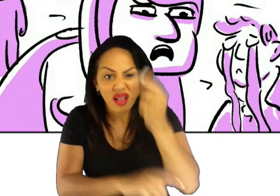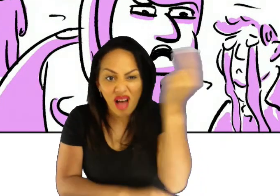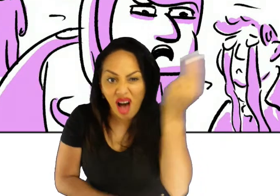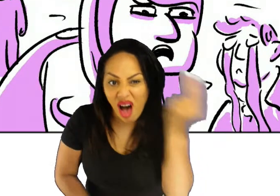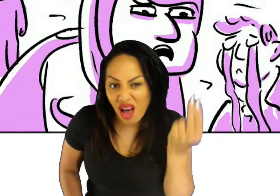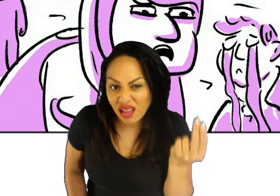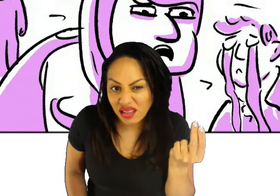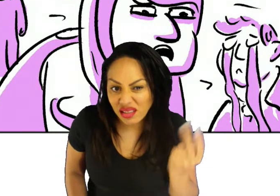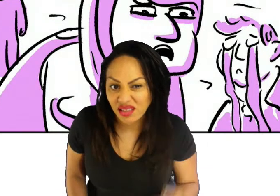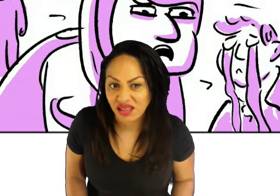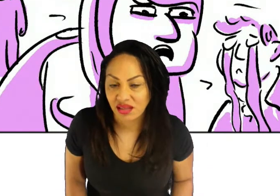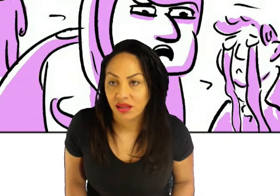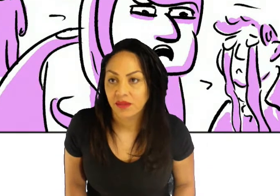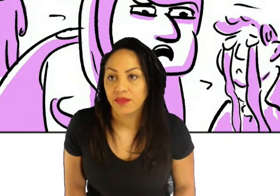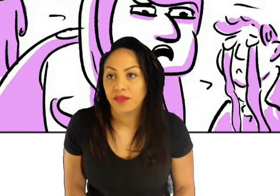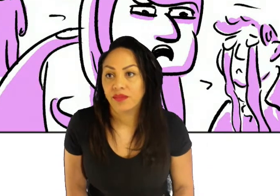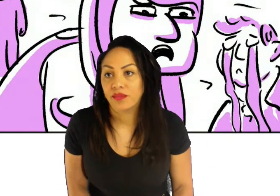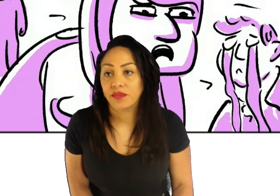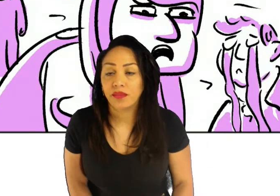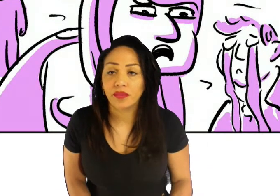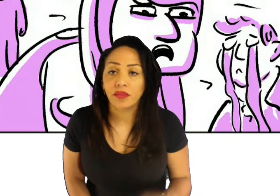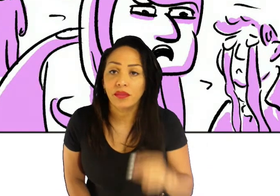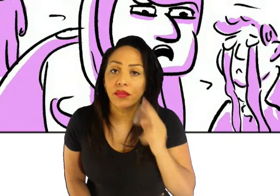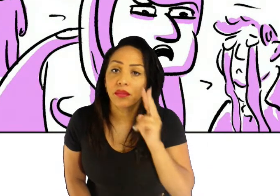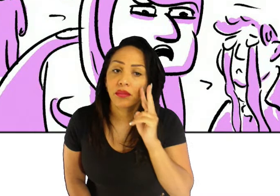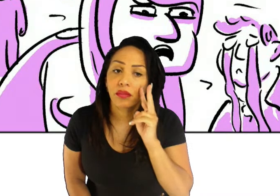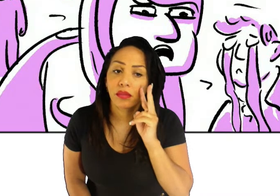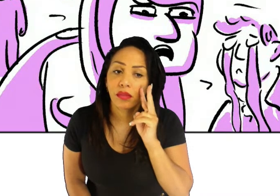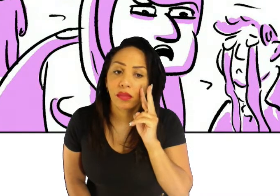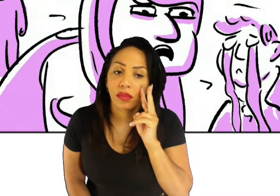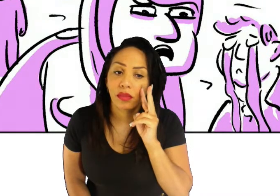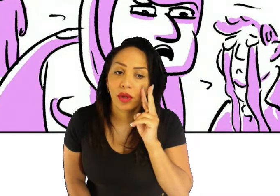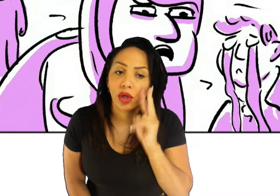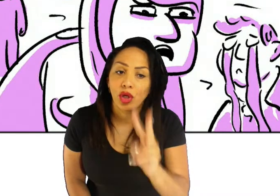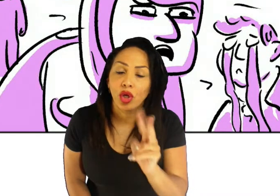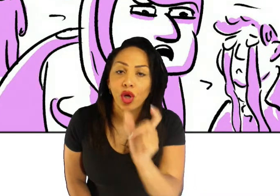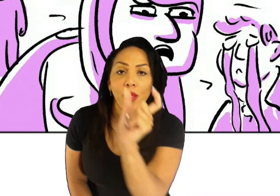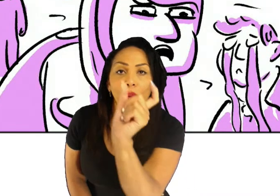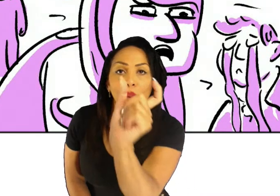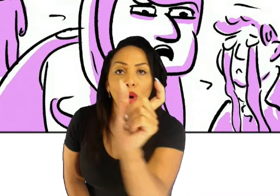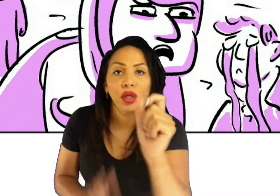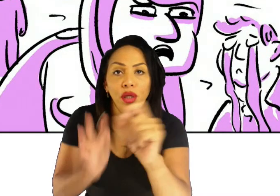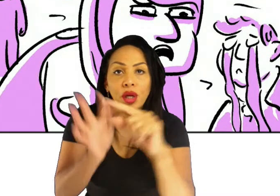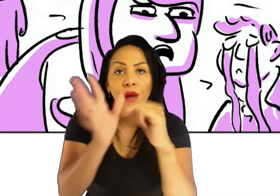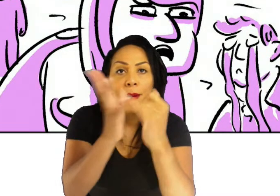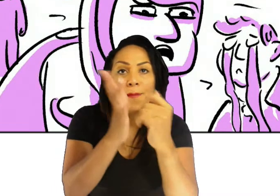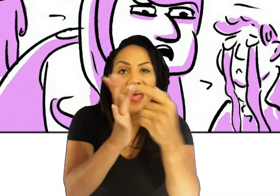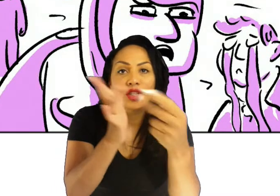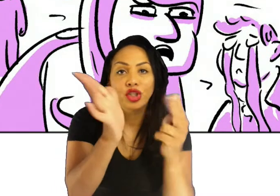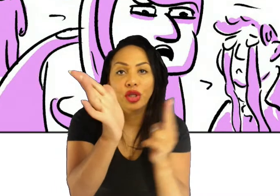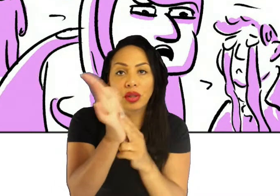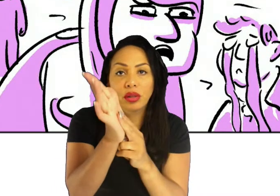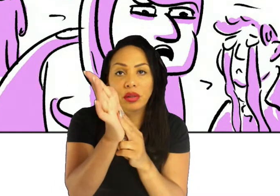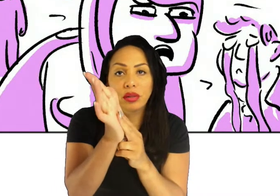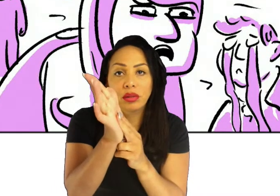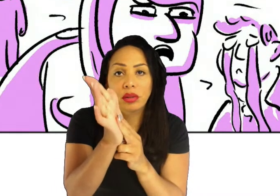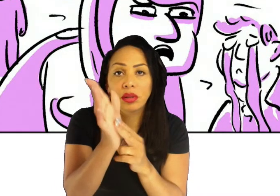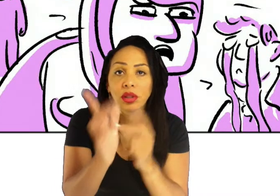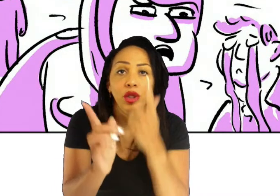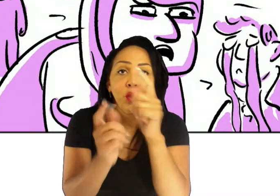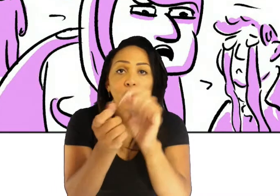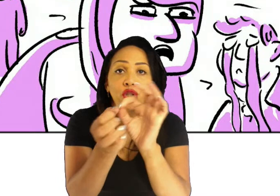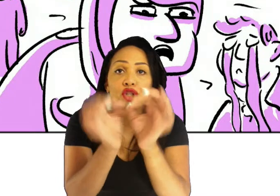Sometimes when you look at passion and you wanted to use different language, you could talk about obsession. You could talk about